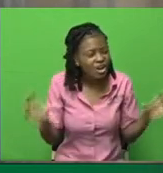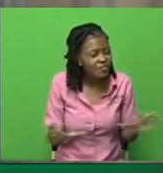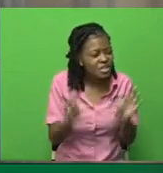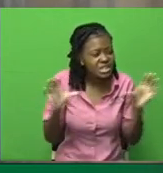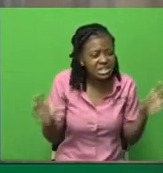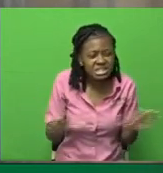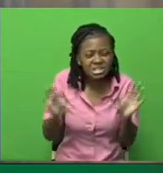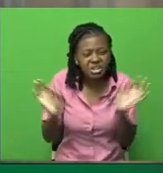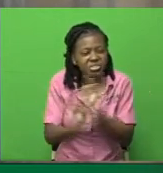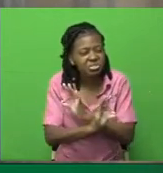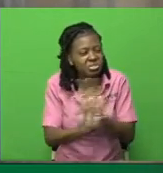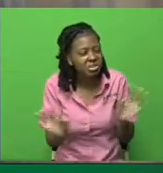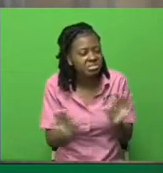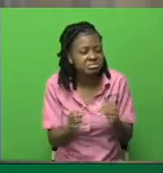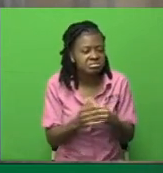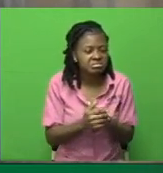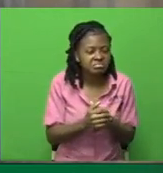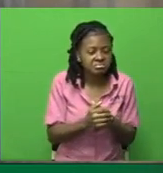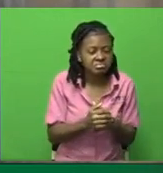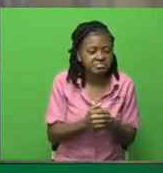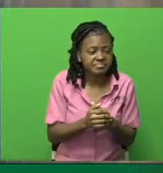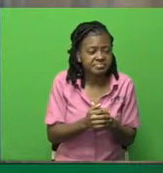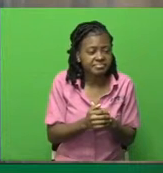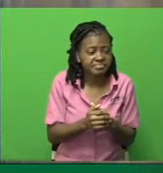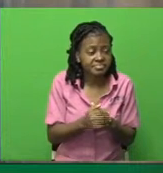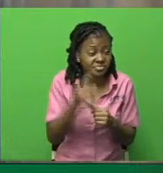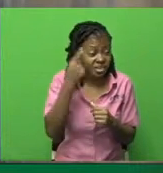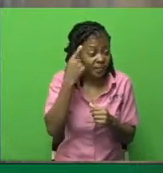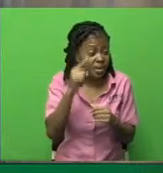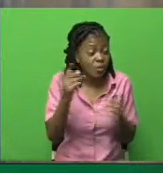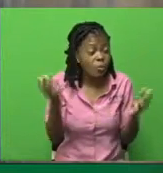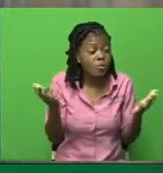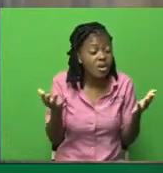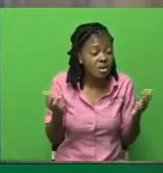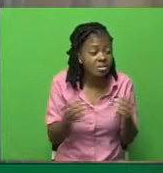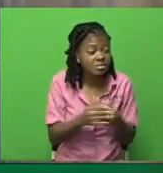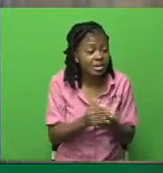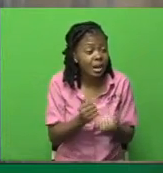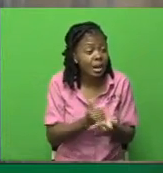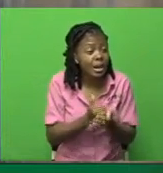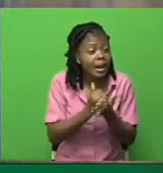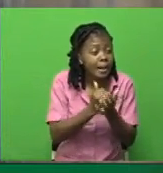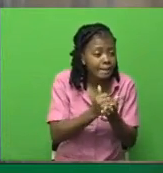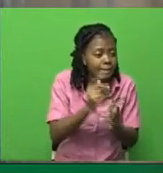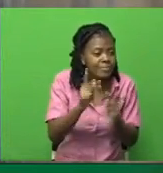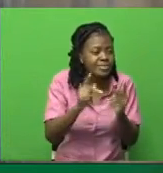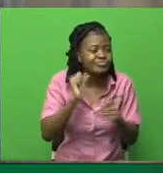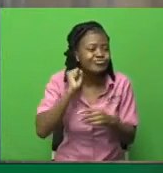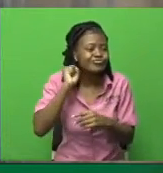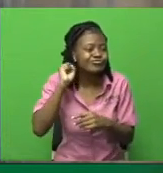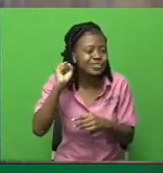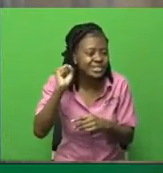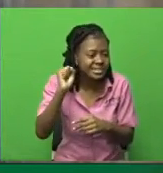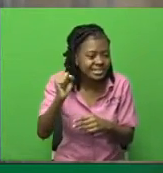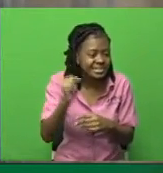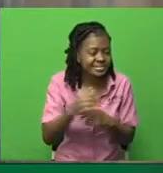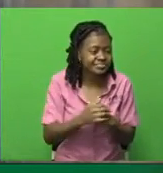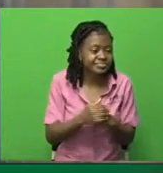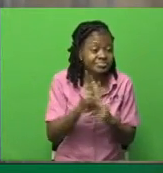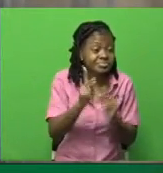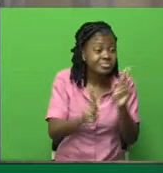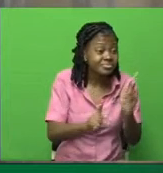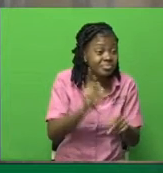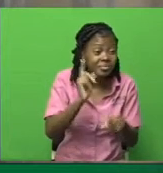in this budgets including this budget to deal with the increase in financial burdens that they are placed on the backs of our